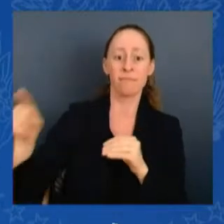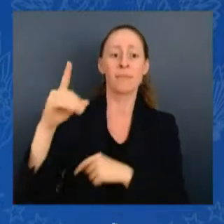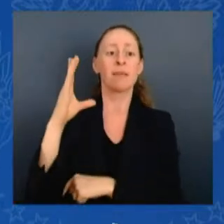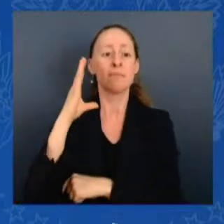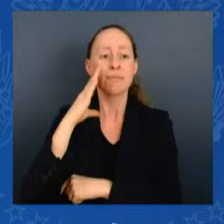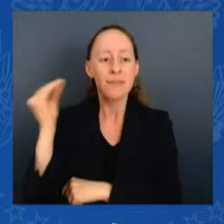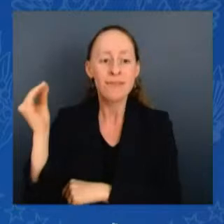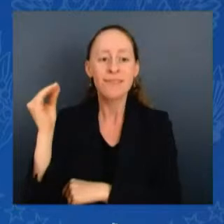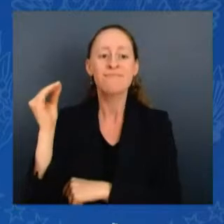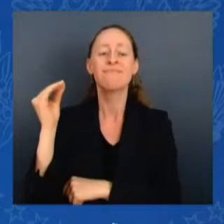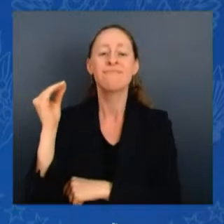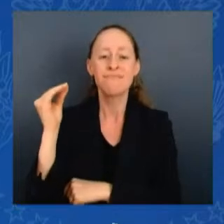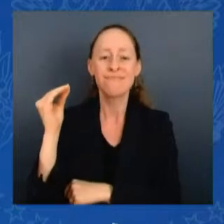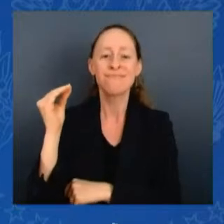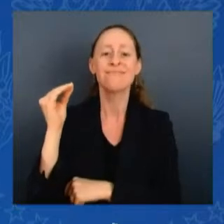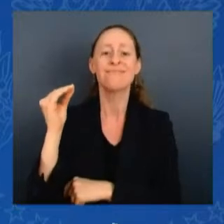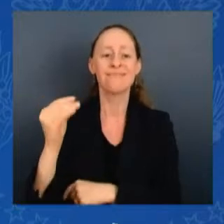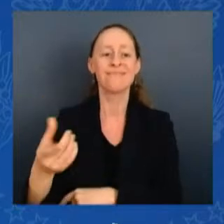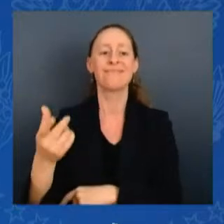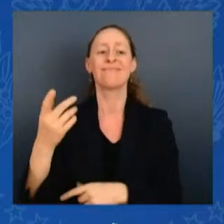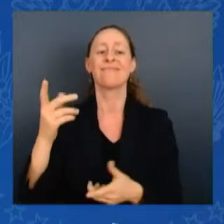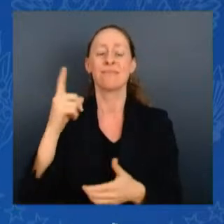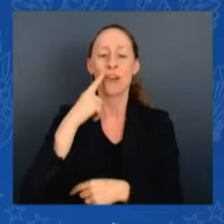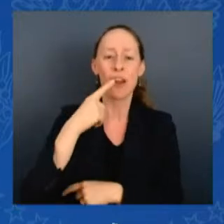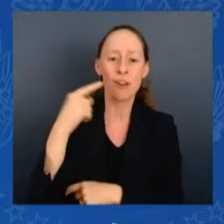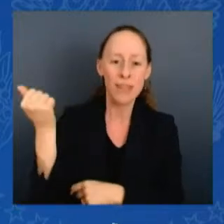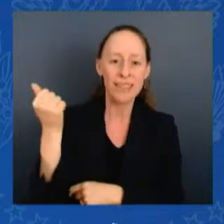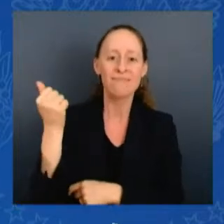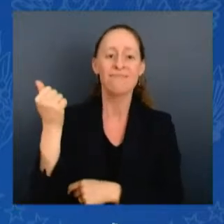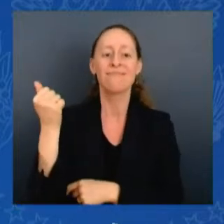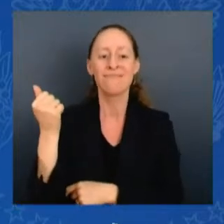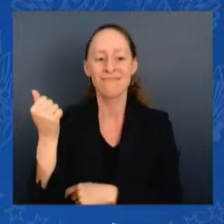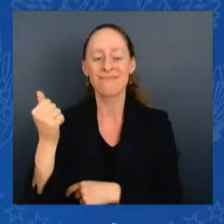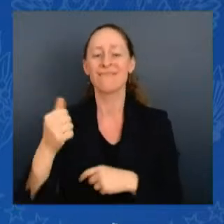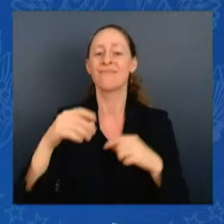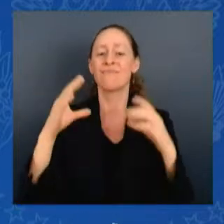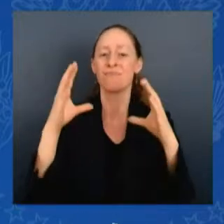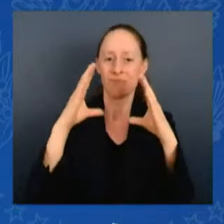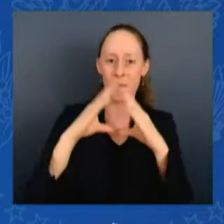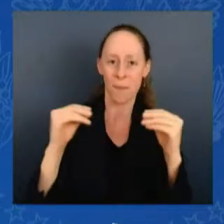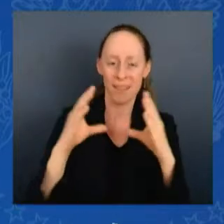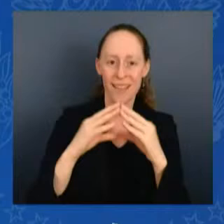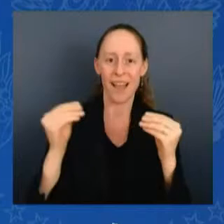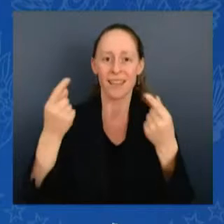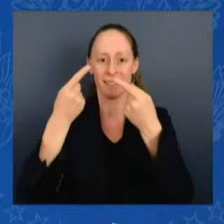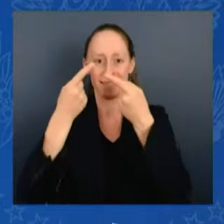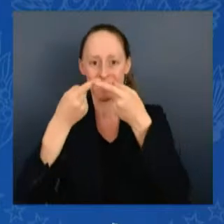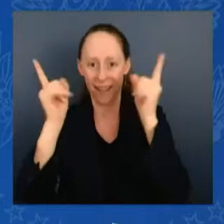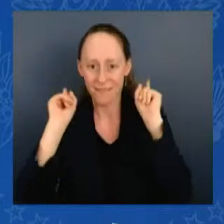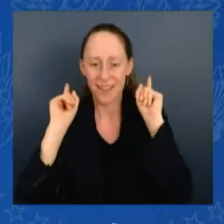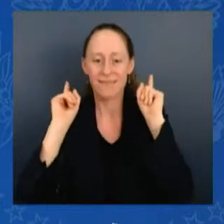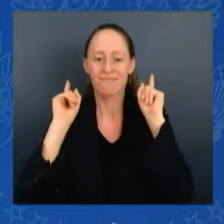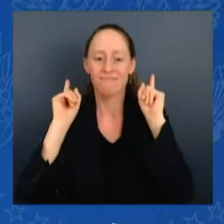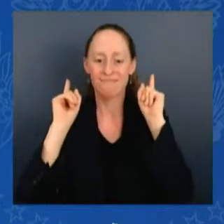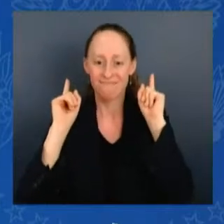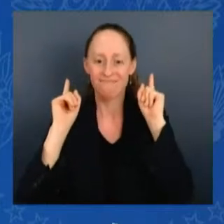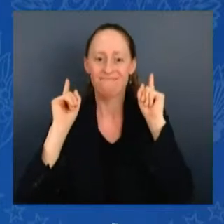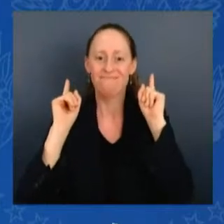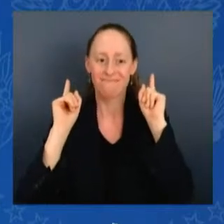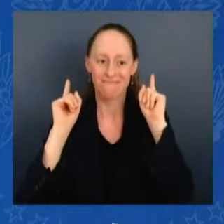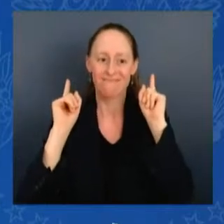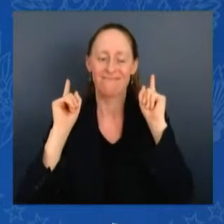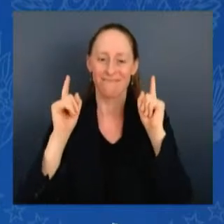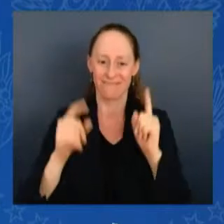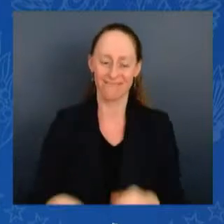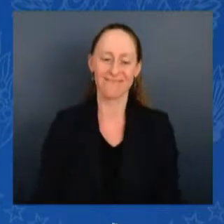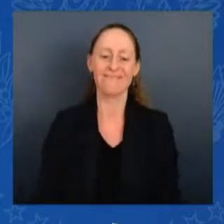essentially doubling NATO's strength on the eastern flank. Together, we've built a global coalition to stand with